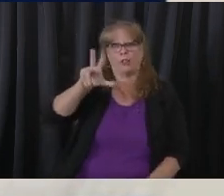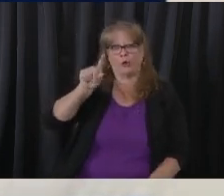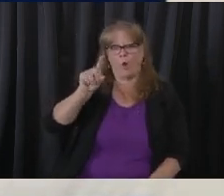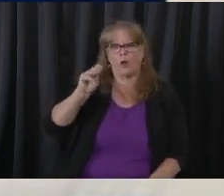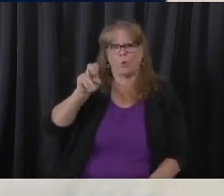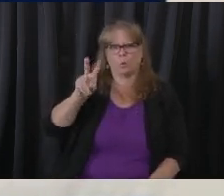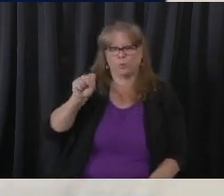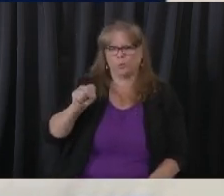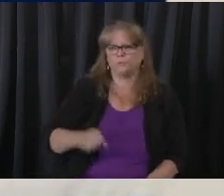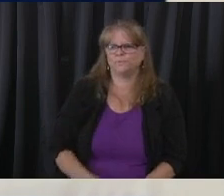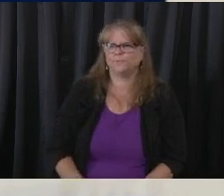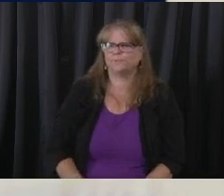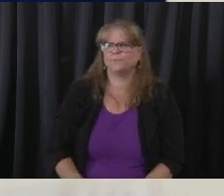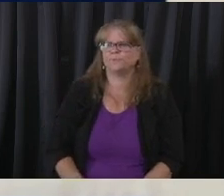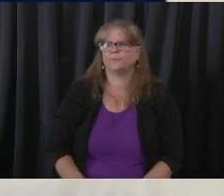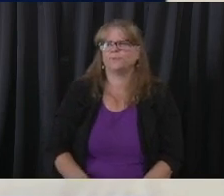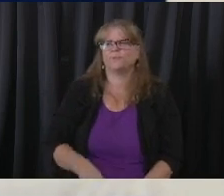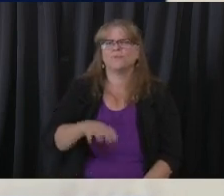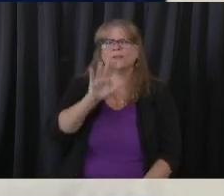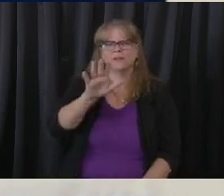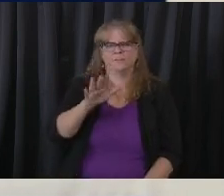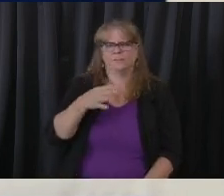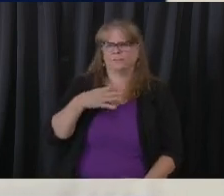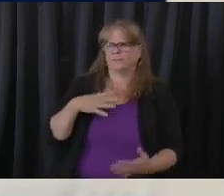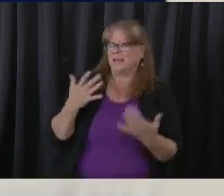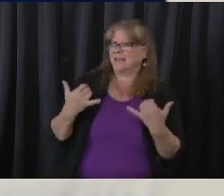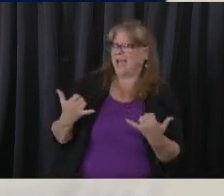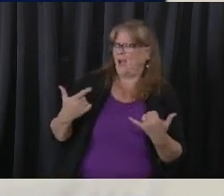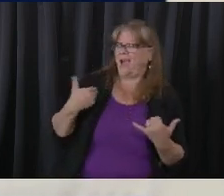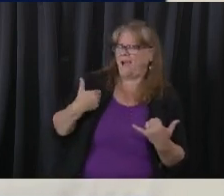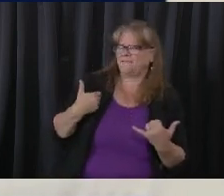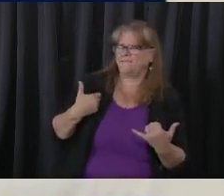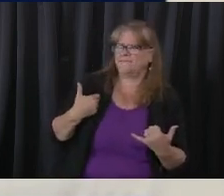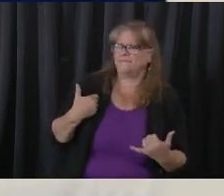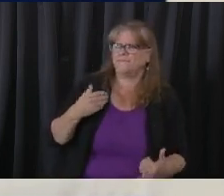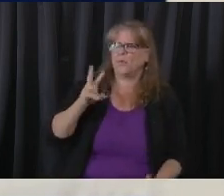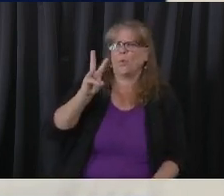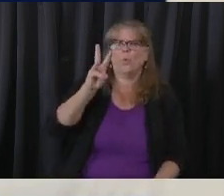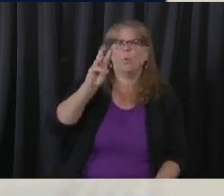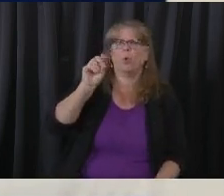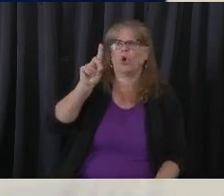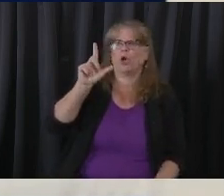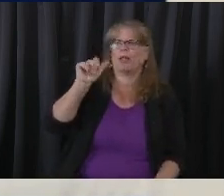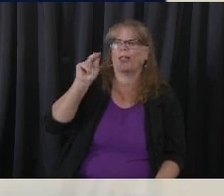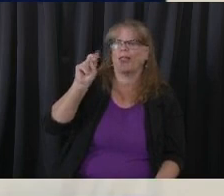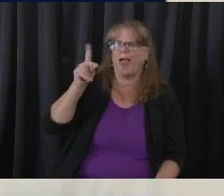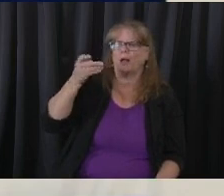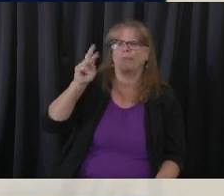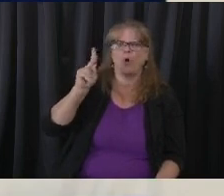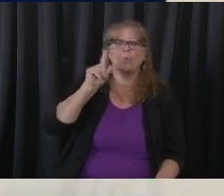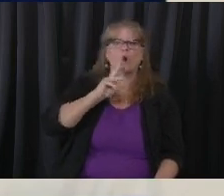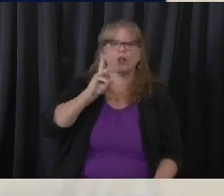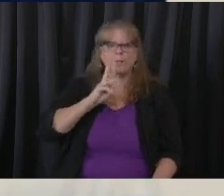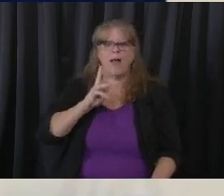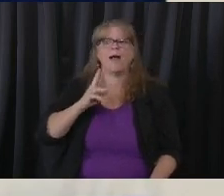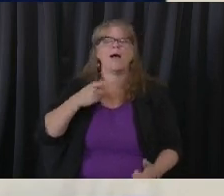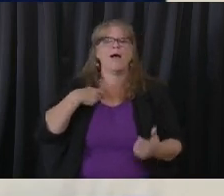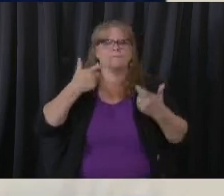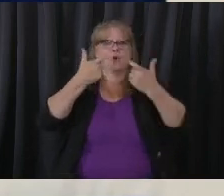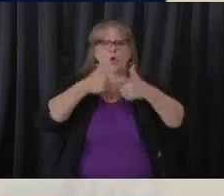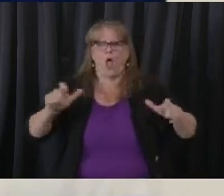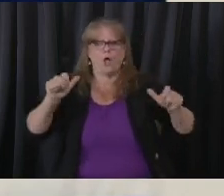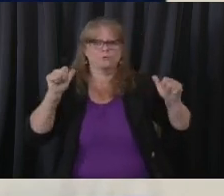Ministers Conference in Woodland Park. This group had another large gathering in July, after which there was a COVID outbreak. They're saying churches are